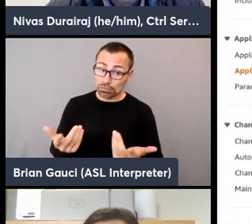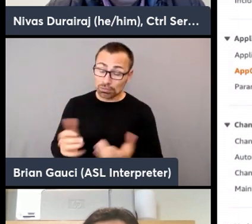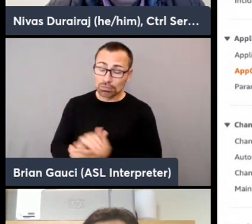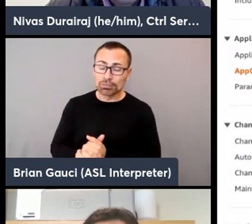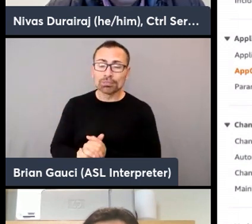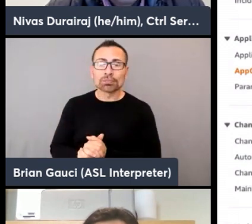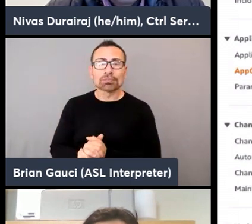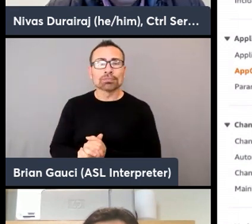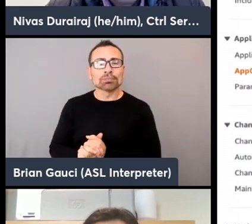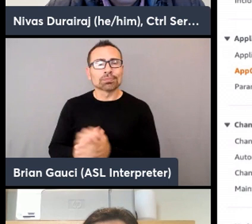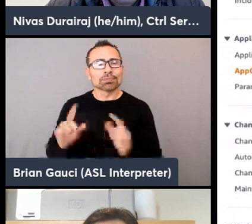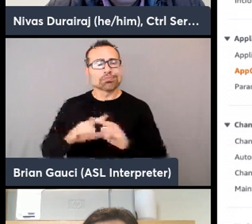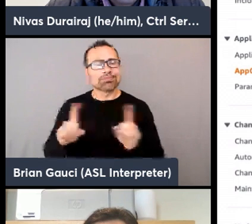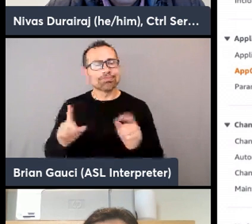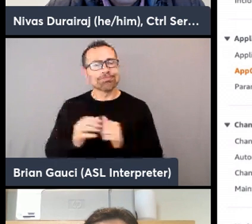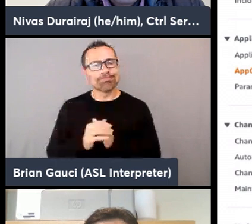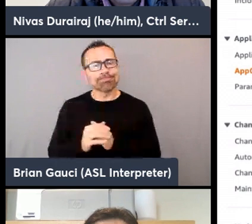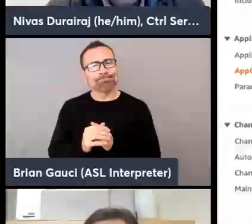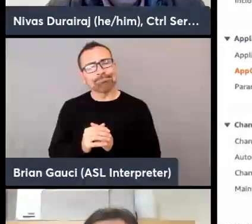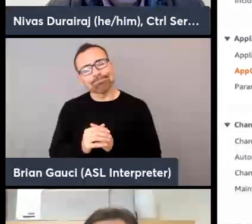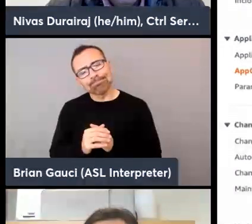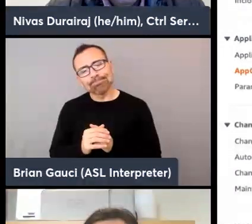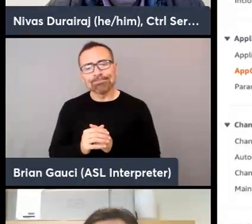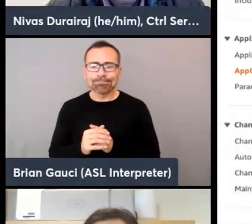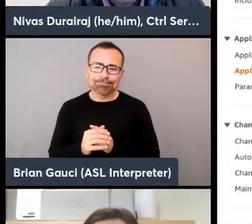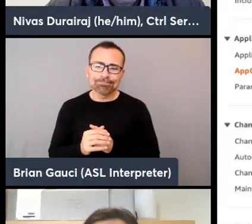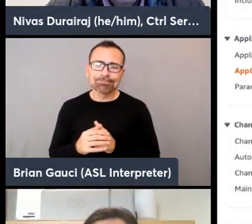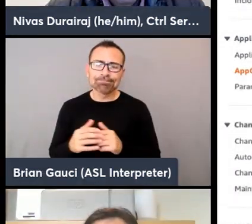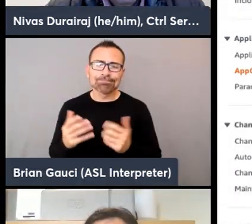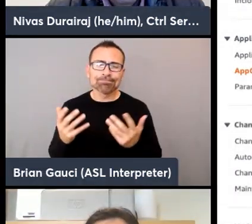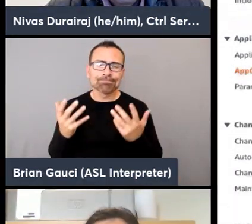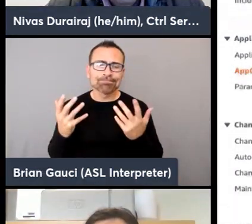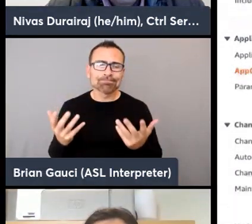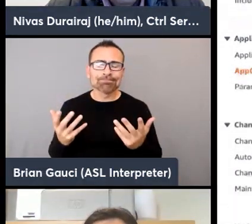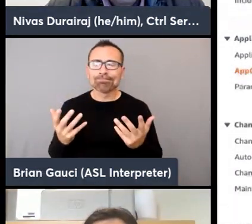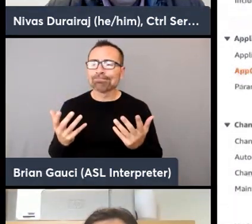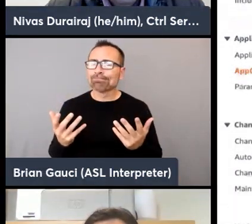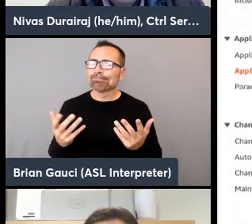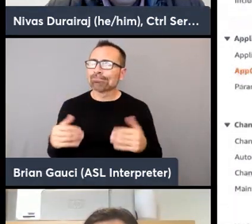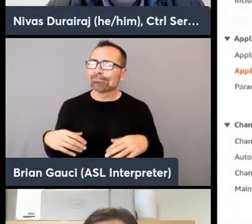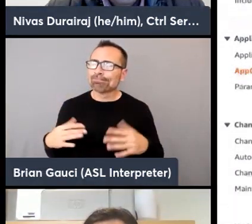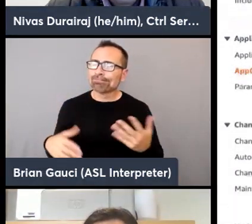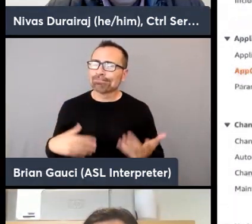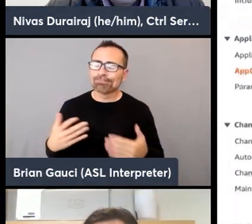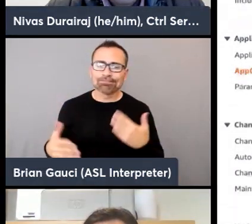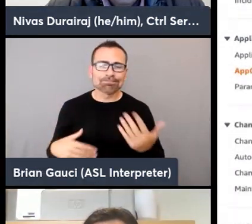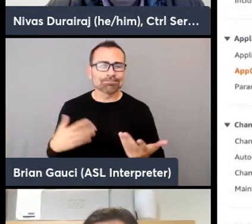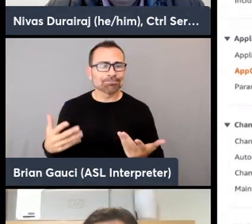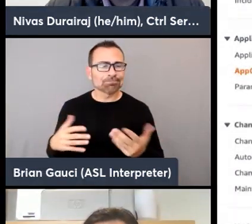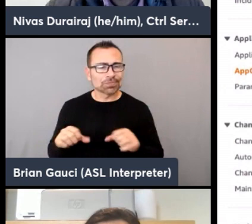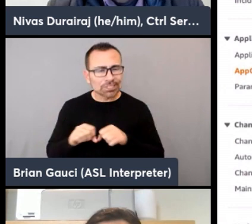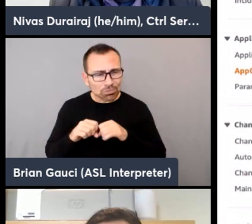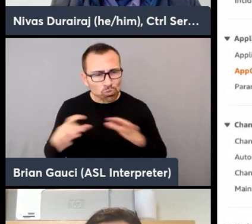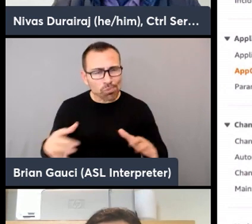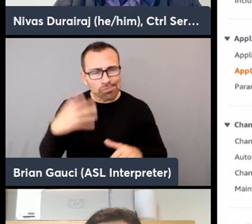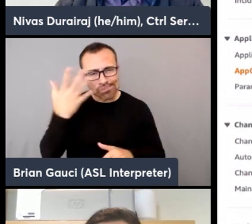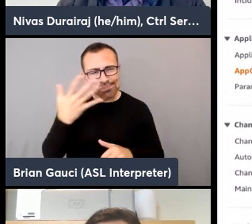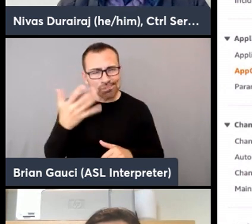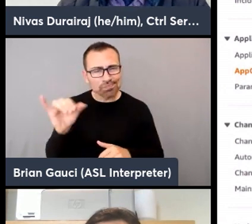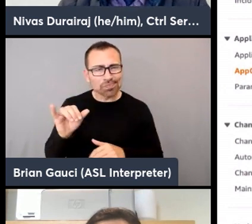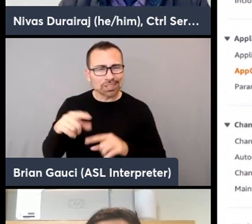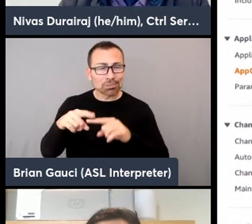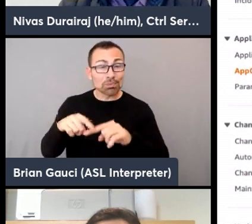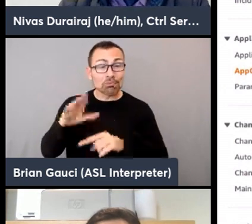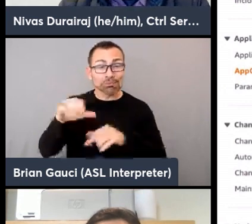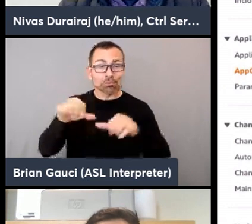But in terms of like what does the deployment look like depending on your